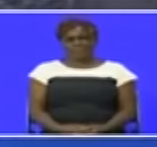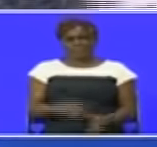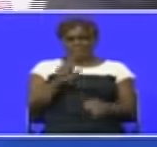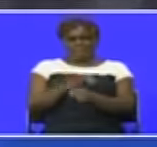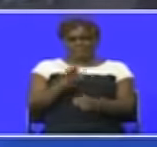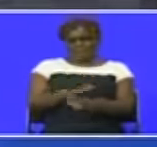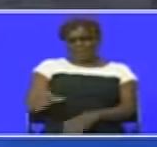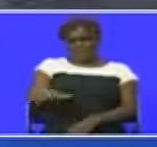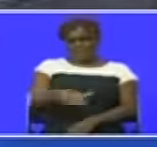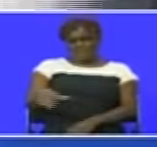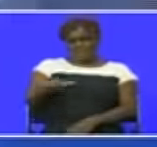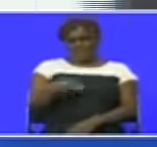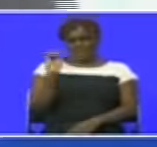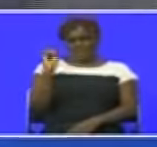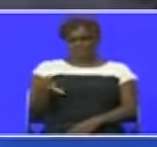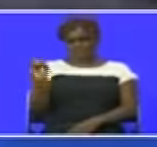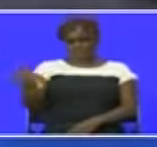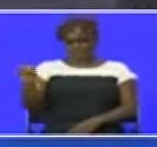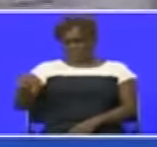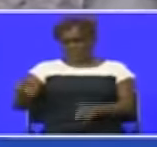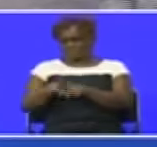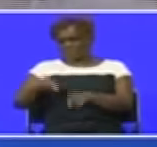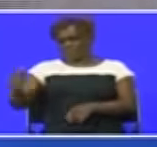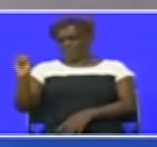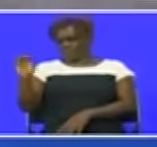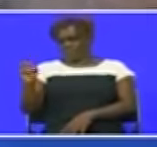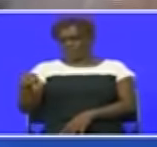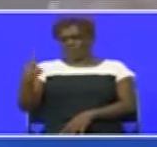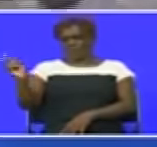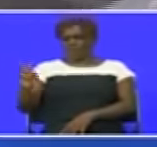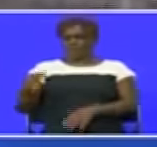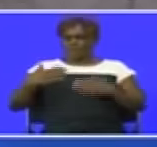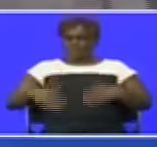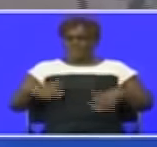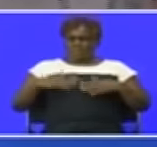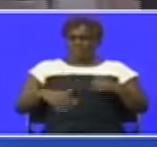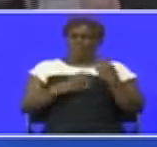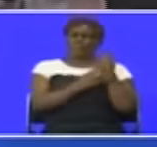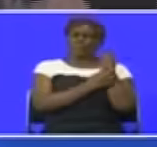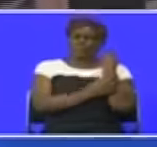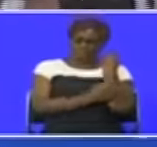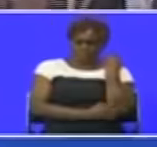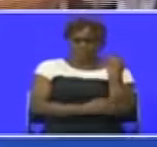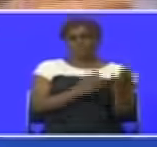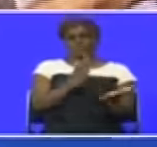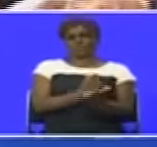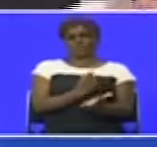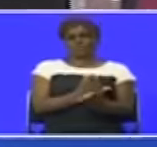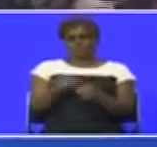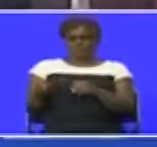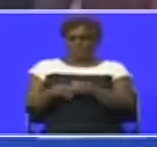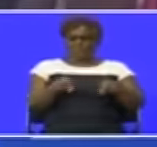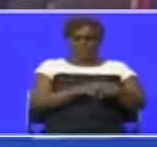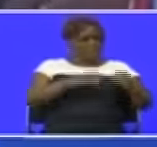Many areas in Mukuru, just as other slums within Nairobi, have people living in dire circumstances. Sewage and